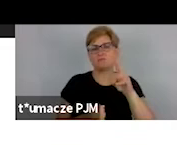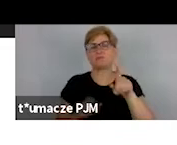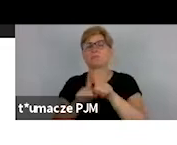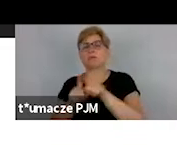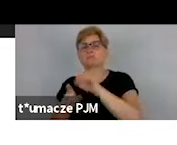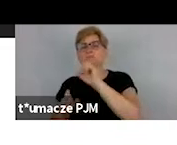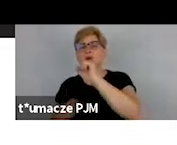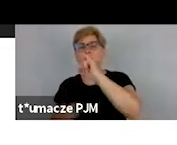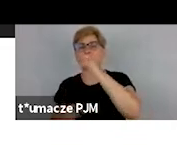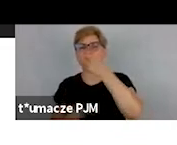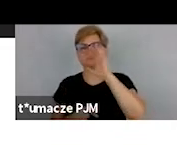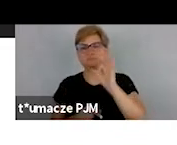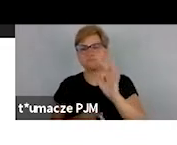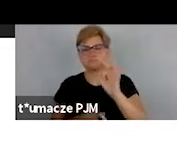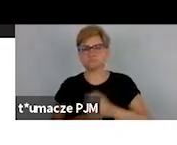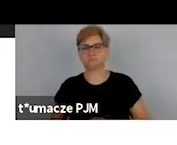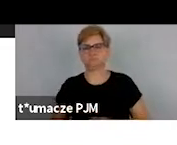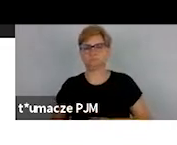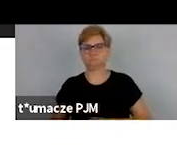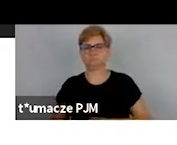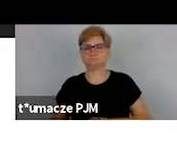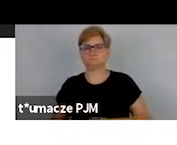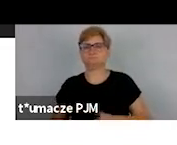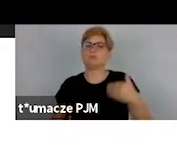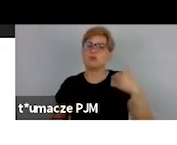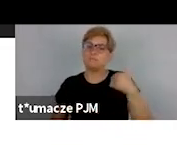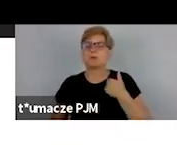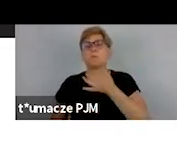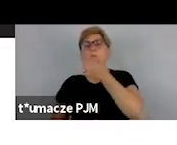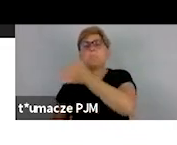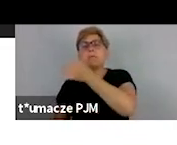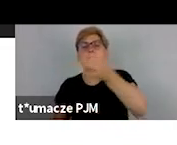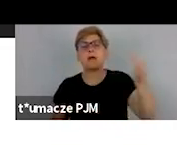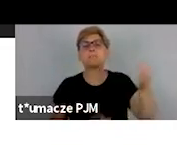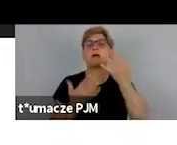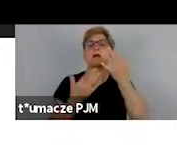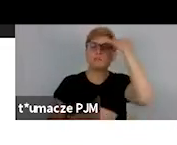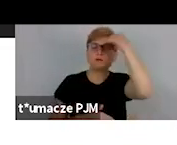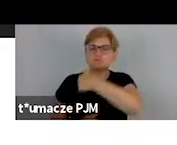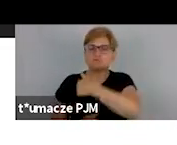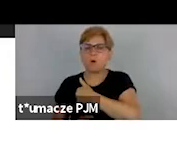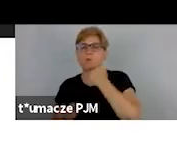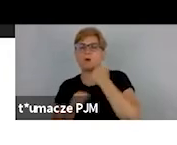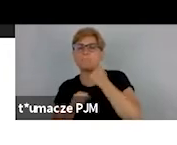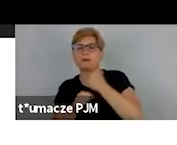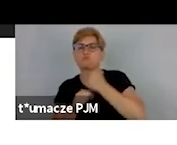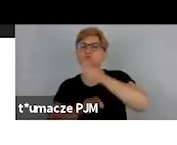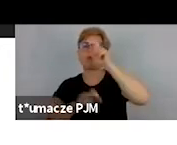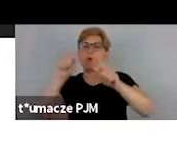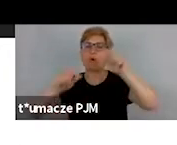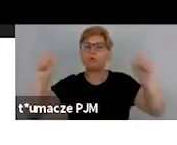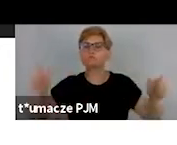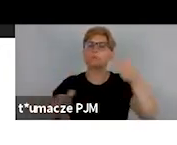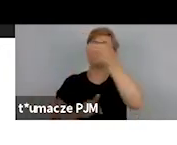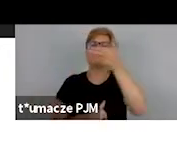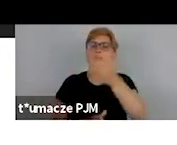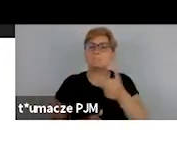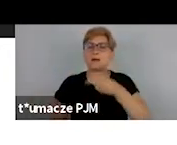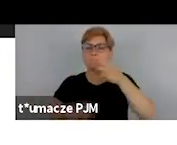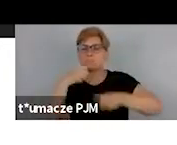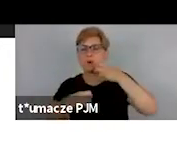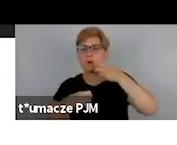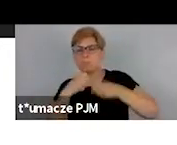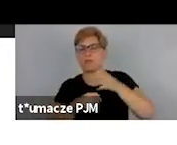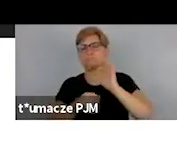and violence? And she laughed, the principal. And she said, well, we share one counselor with 50 other schools. Now,